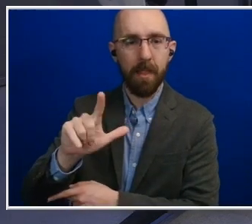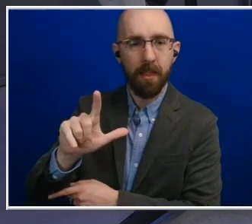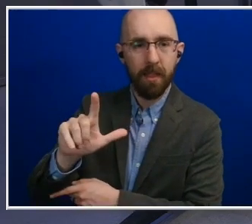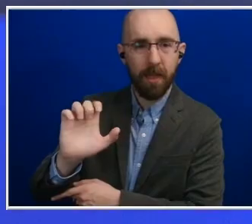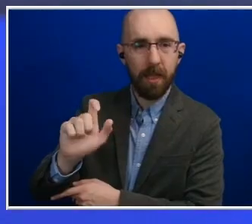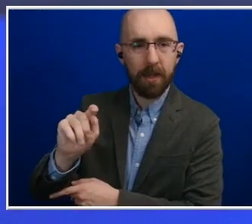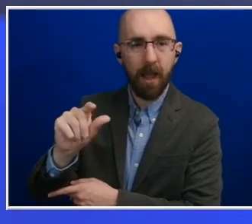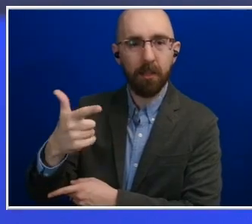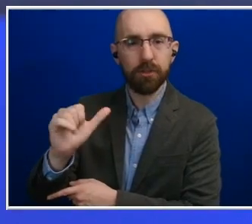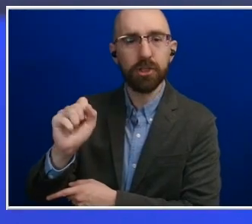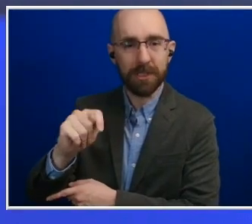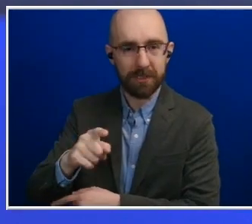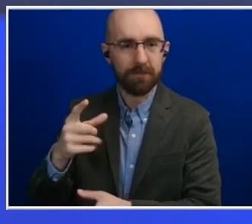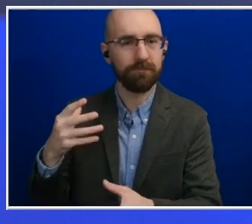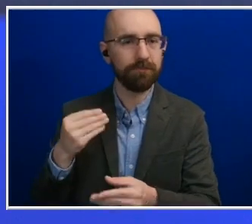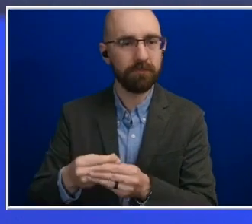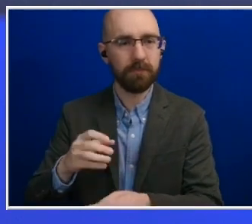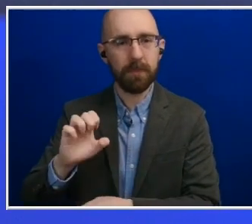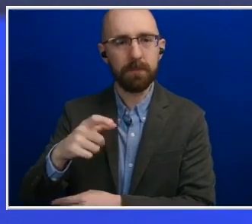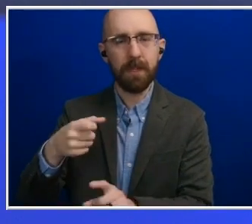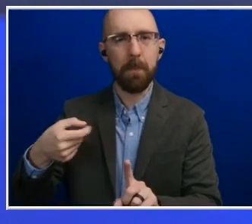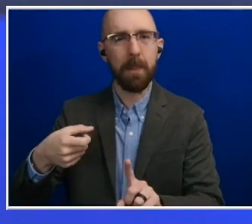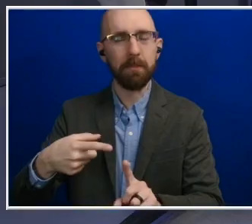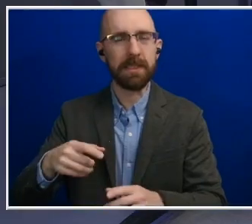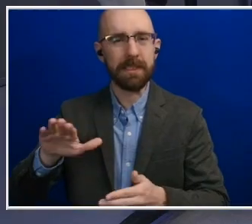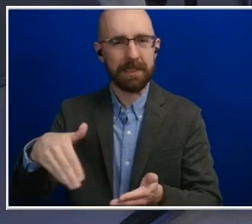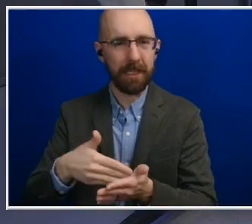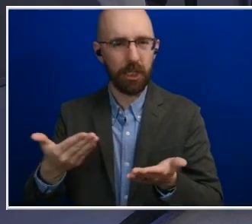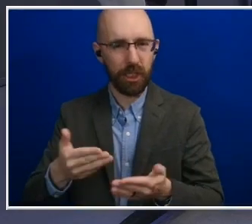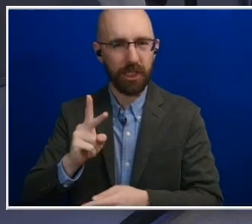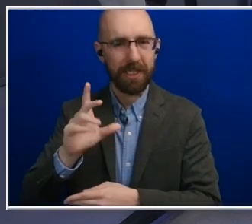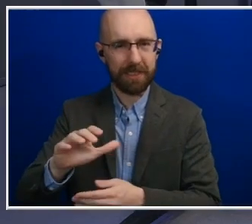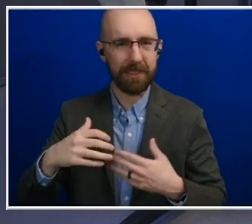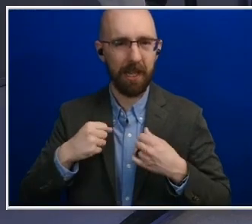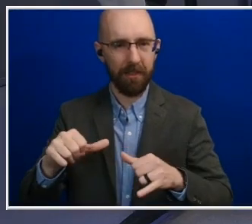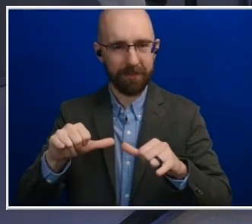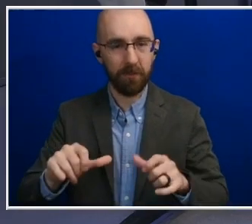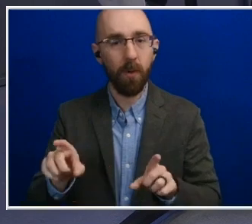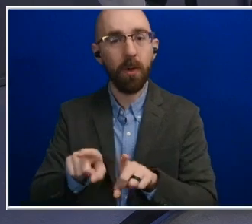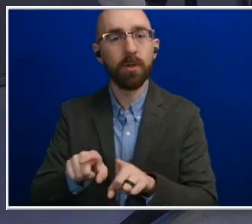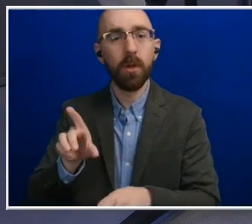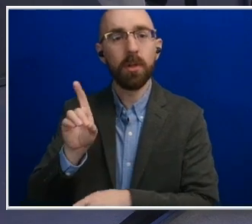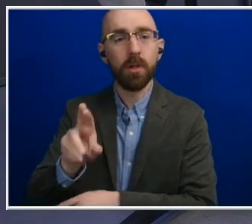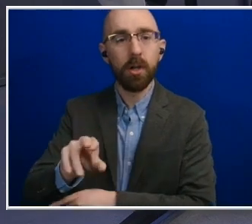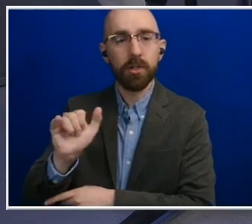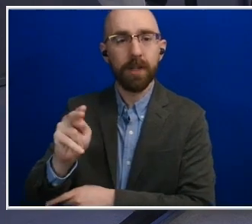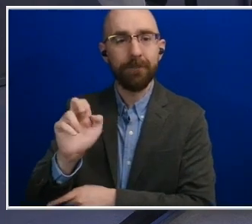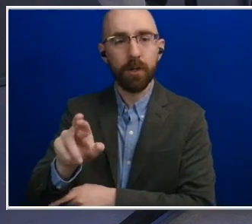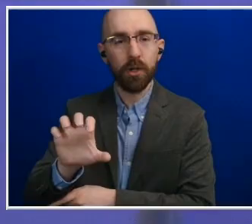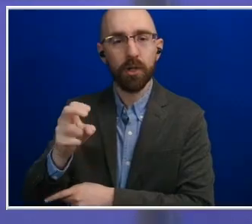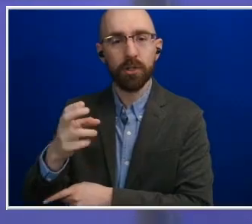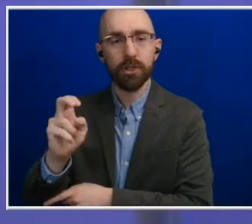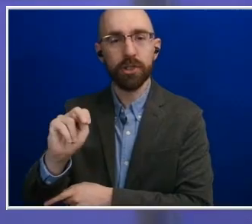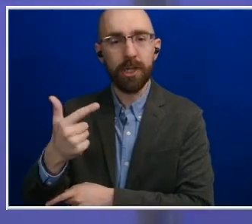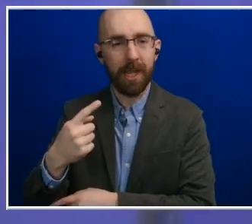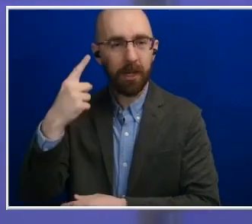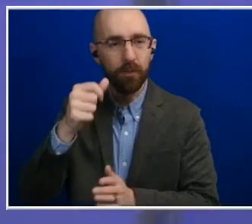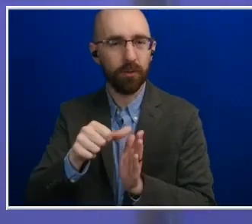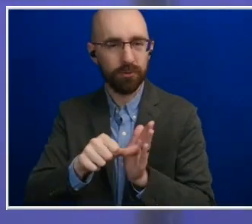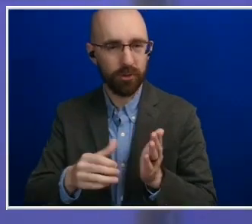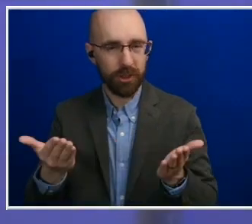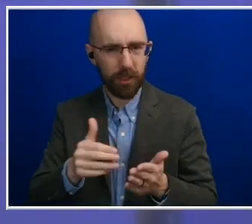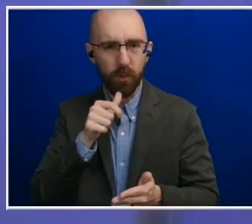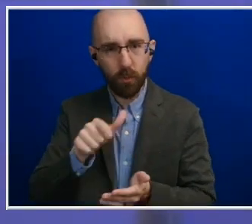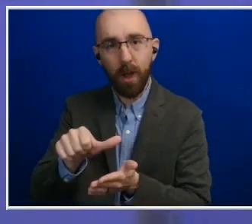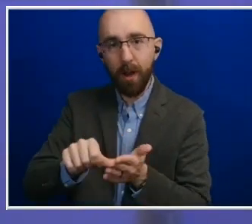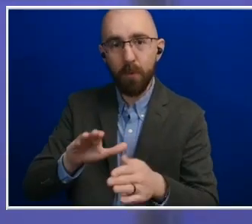Comprehensive Epilepsy Center here at the University of Kansas Health System. Also, Jennifer Chang, neurosurgeon here at the health system, who operated on Alicia.